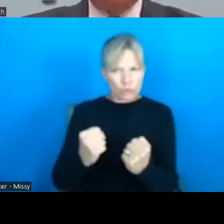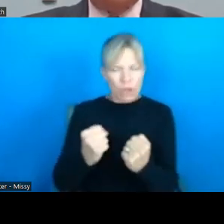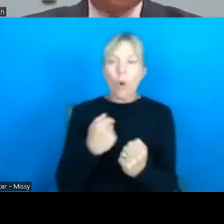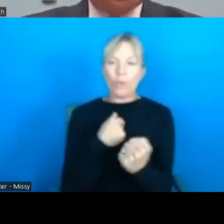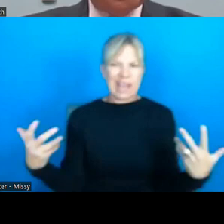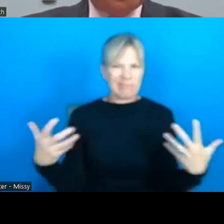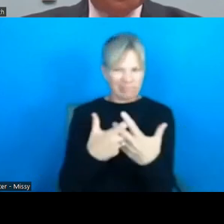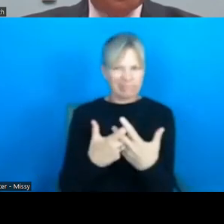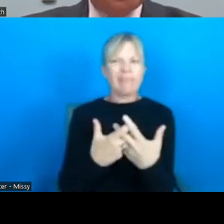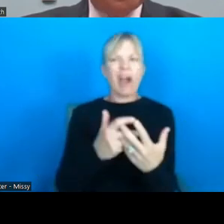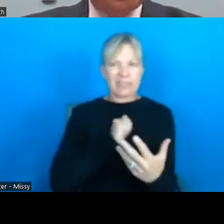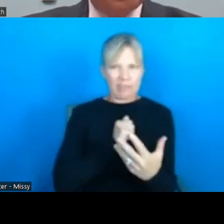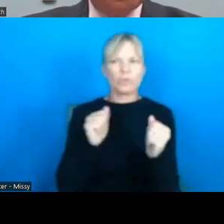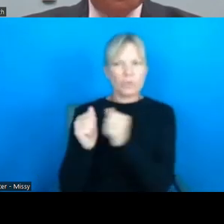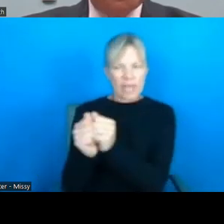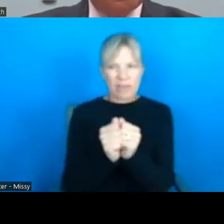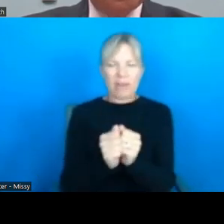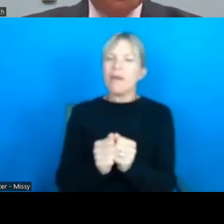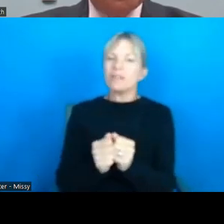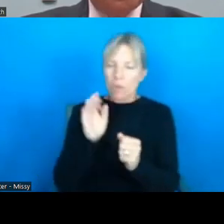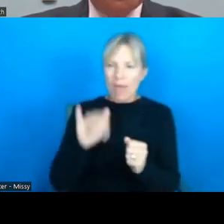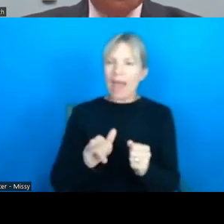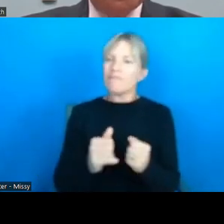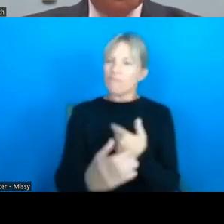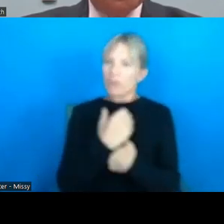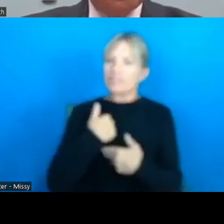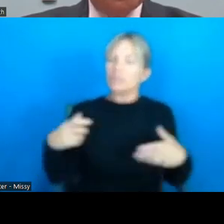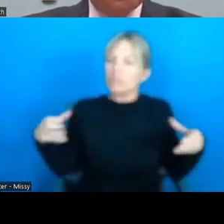and that made us do that.